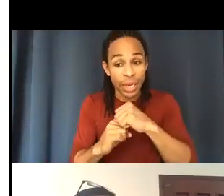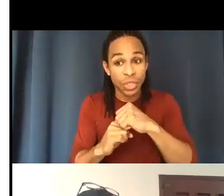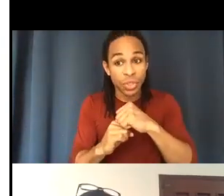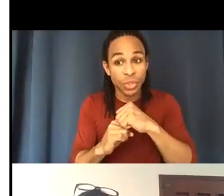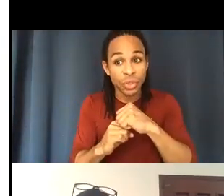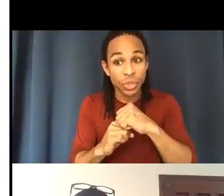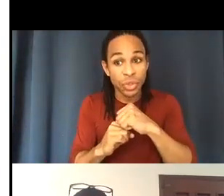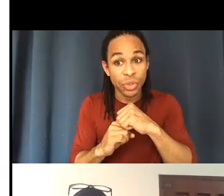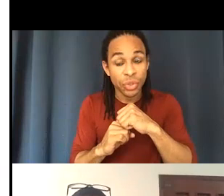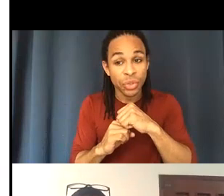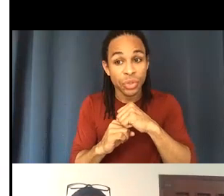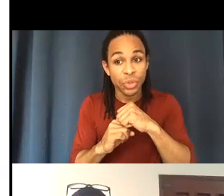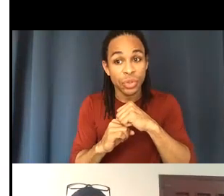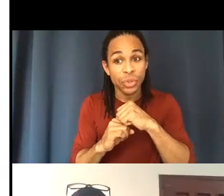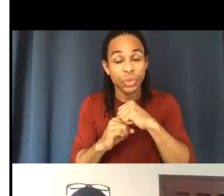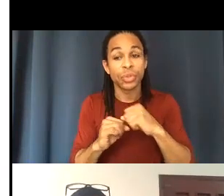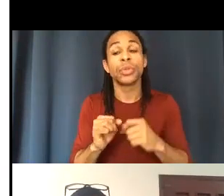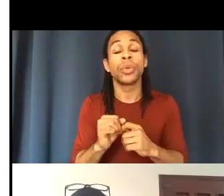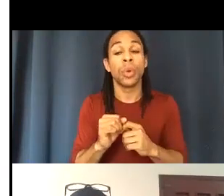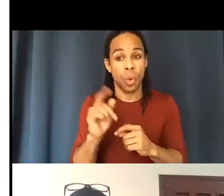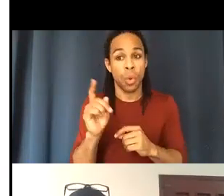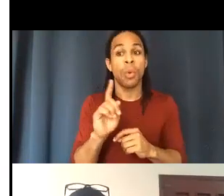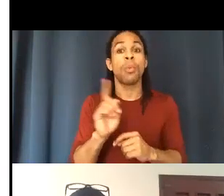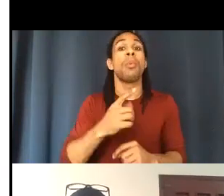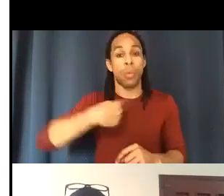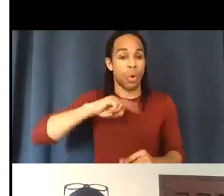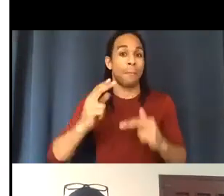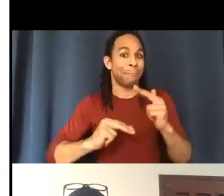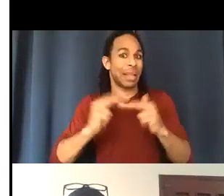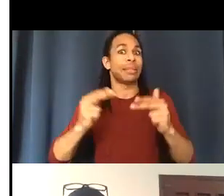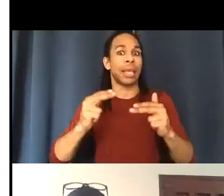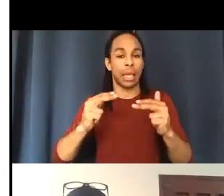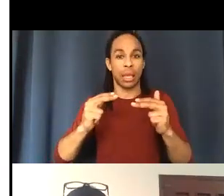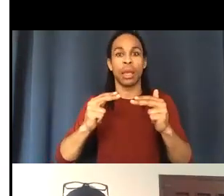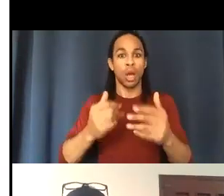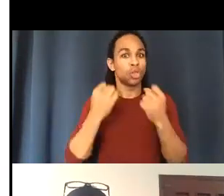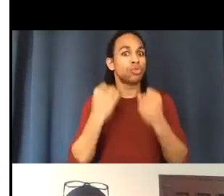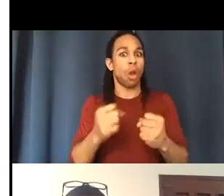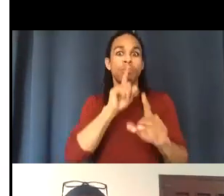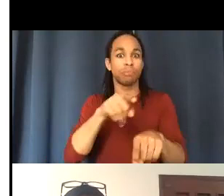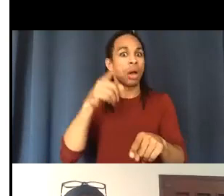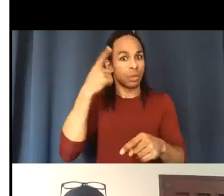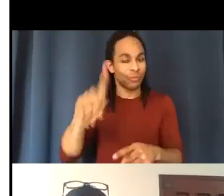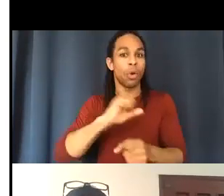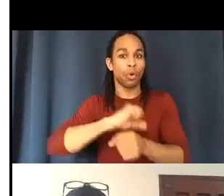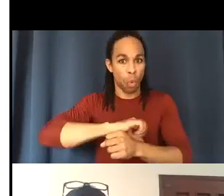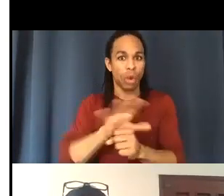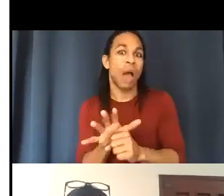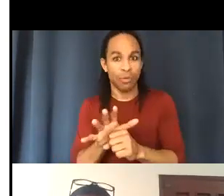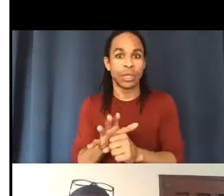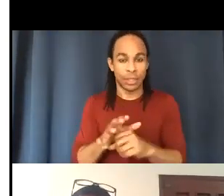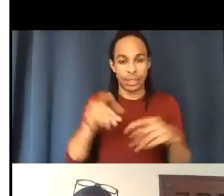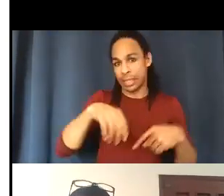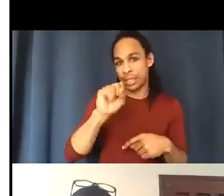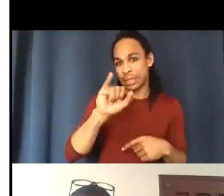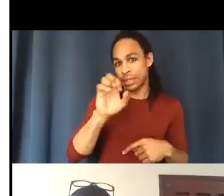build their coronavirus response. And basically what they